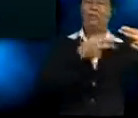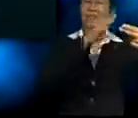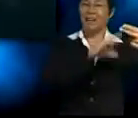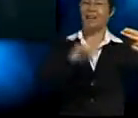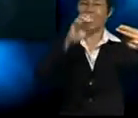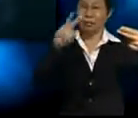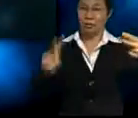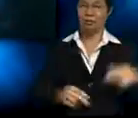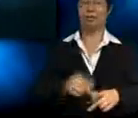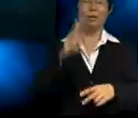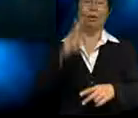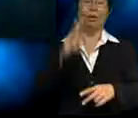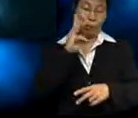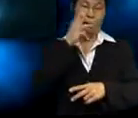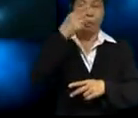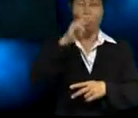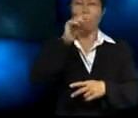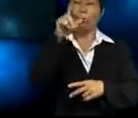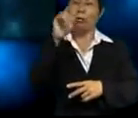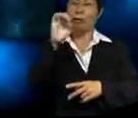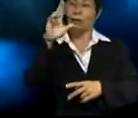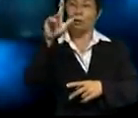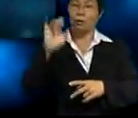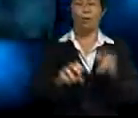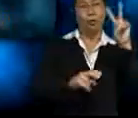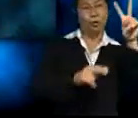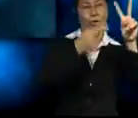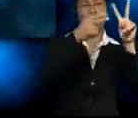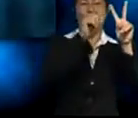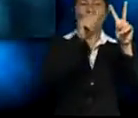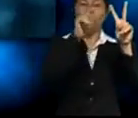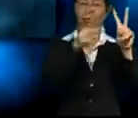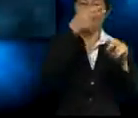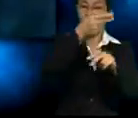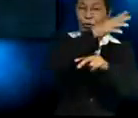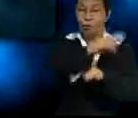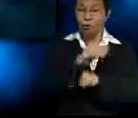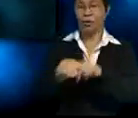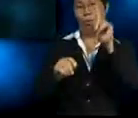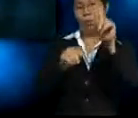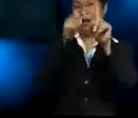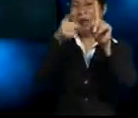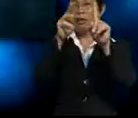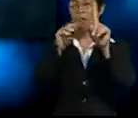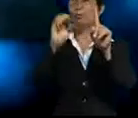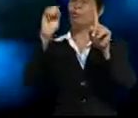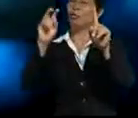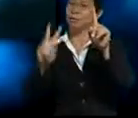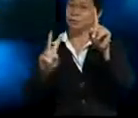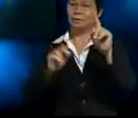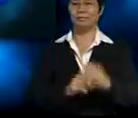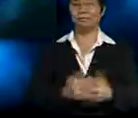A water molecule consists of 2 atoms of hydrogen and 1 atom of